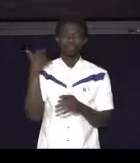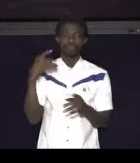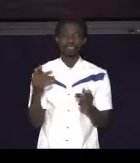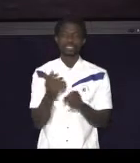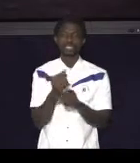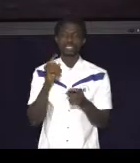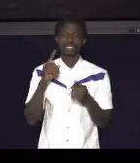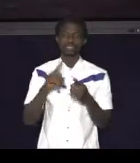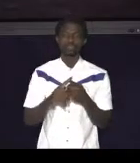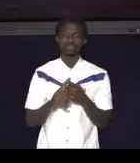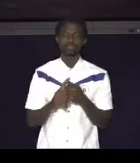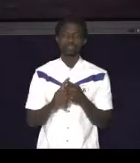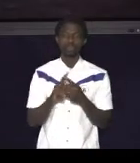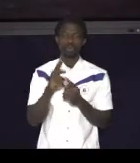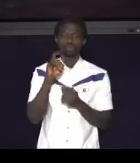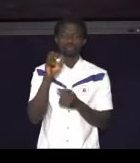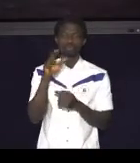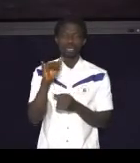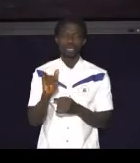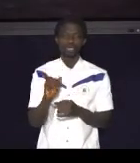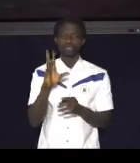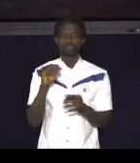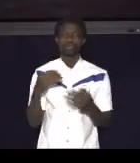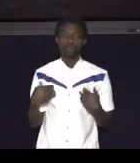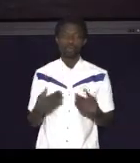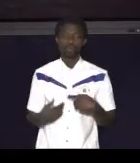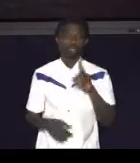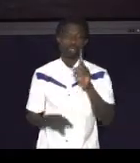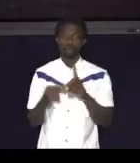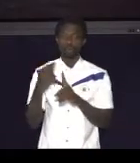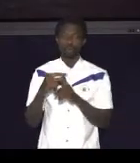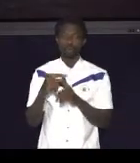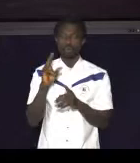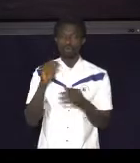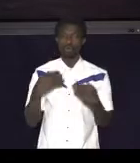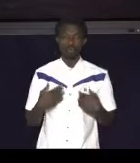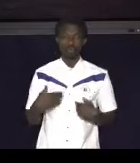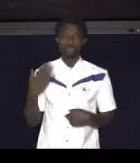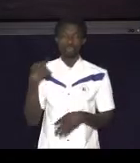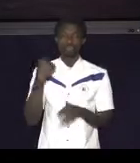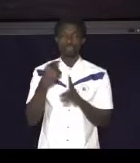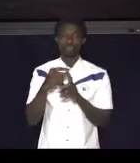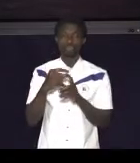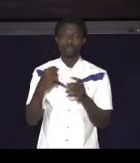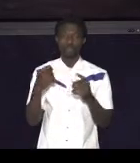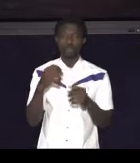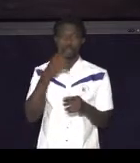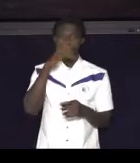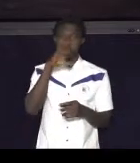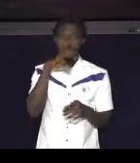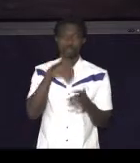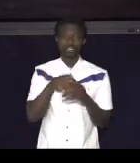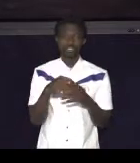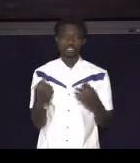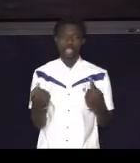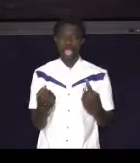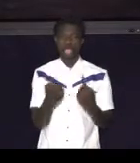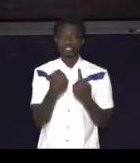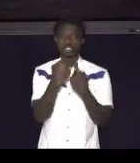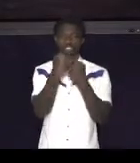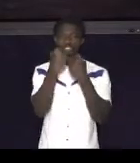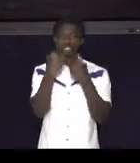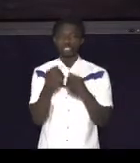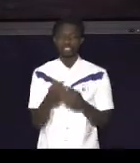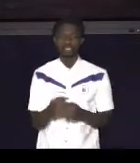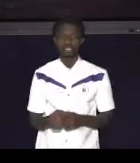mortuary. Nobody, one word, nobody was hurt in the accident. It means no person was